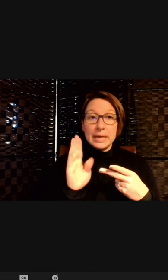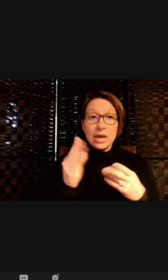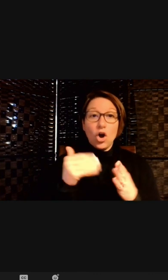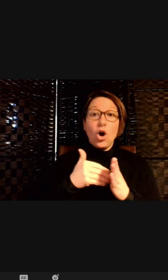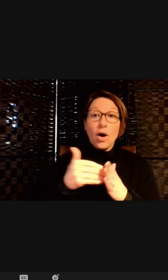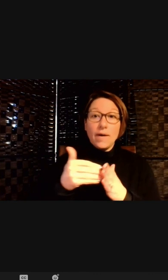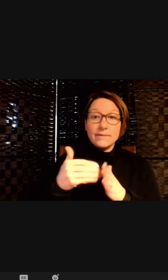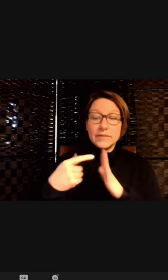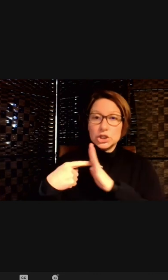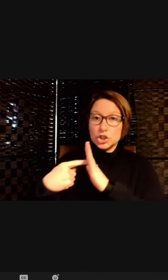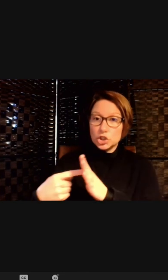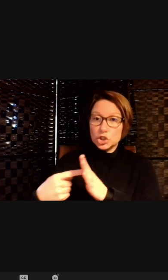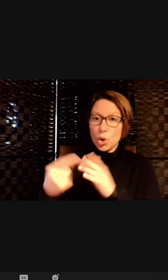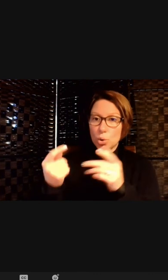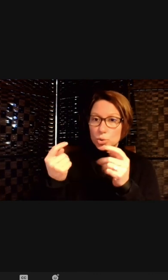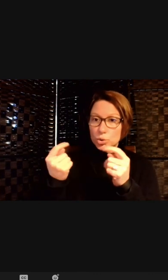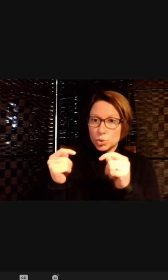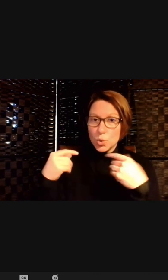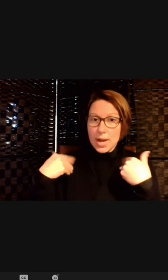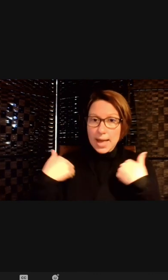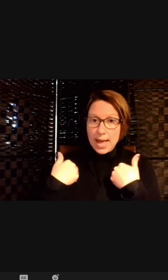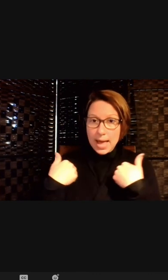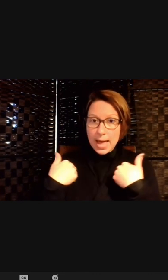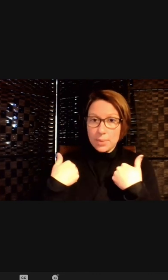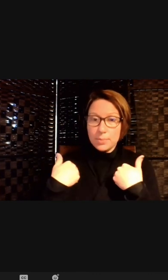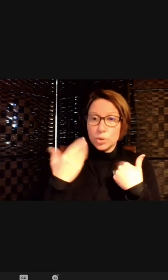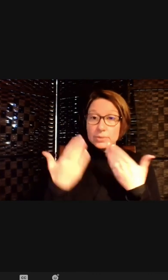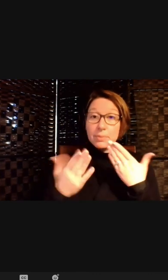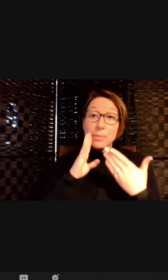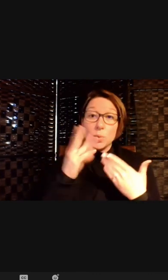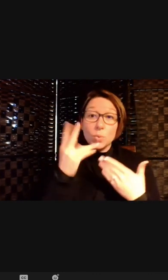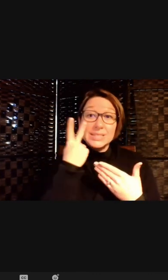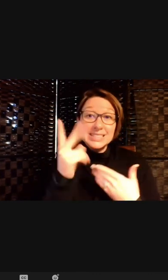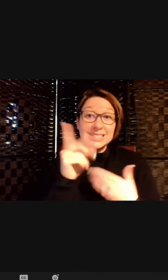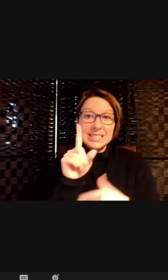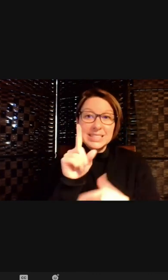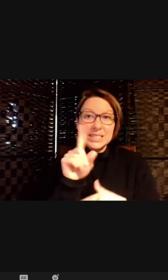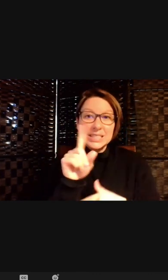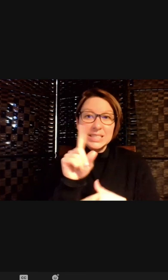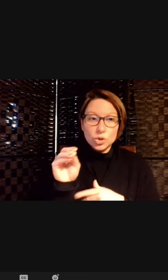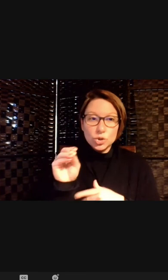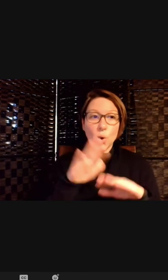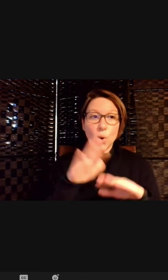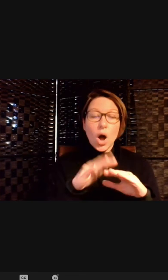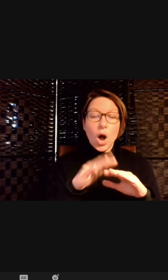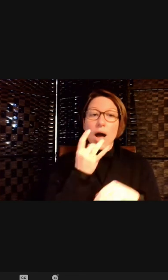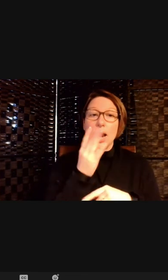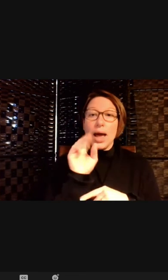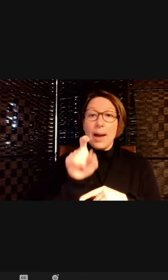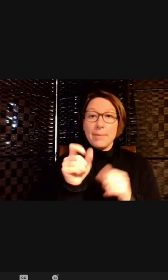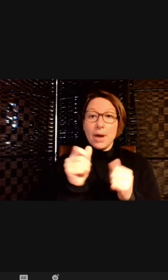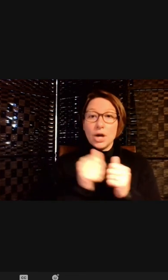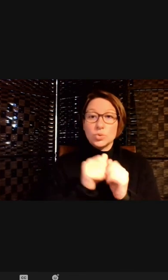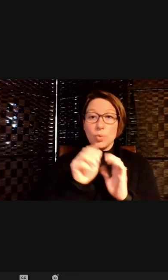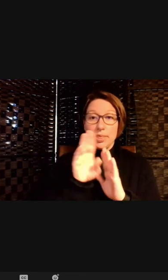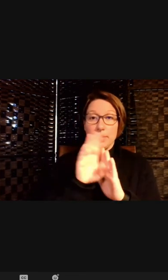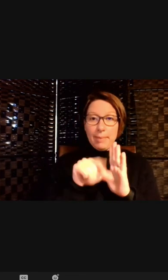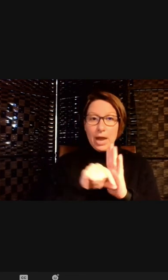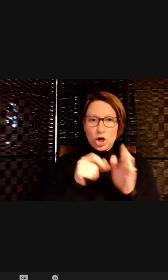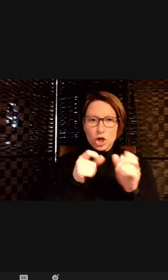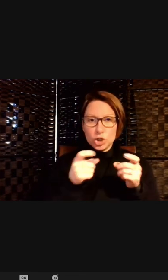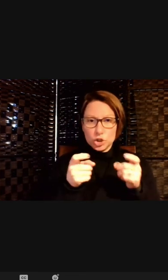a toy animals that he may see at the zoo. Present them on a light box with a highly controlled background. Bring